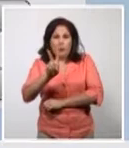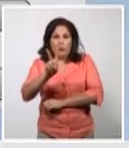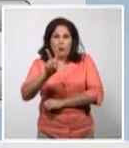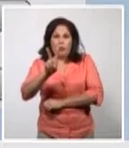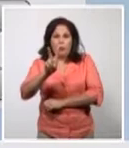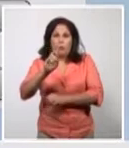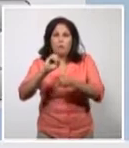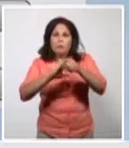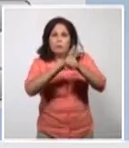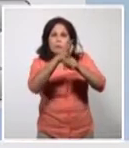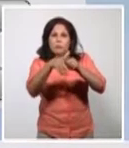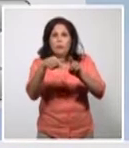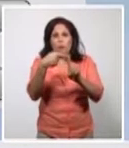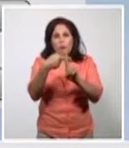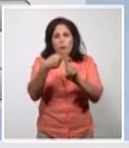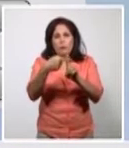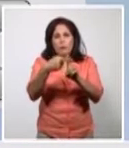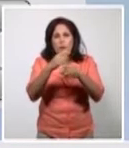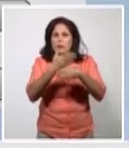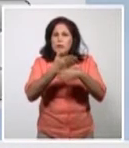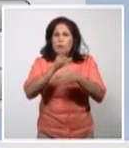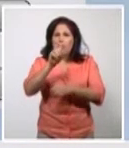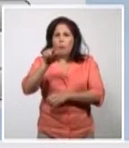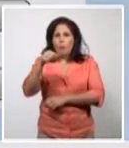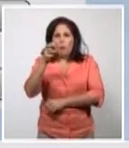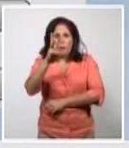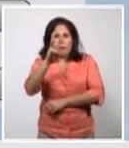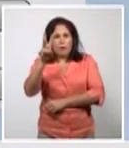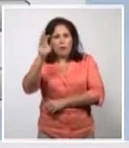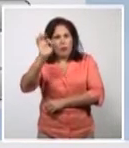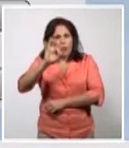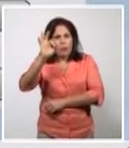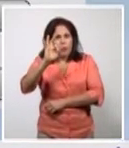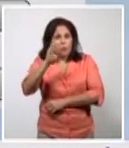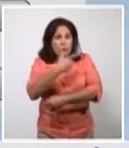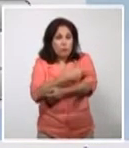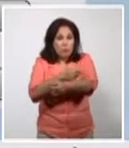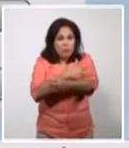1,862 are confirmed positive, for